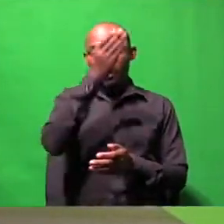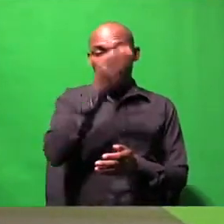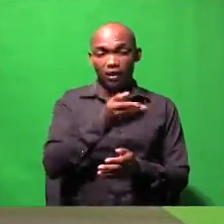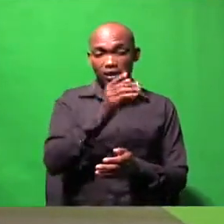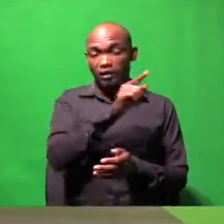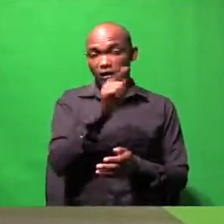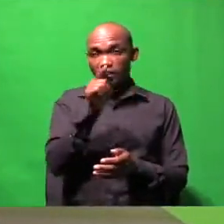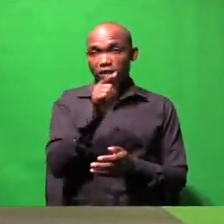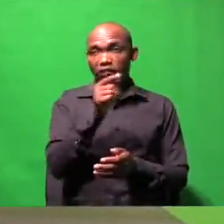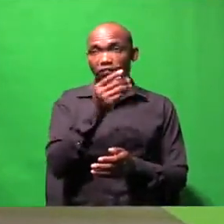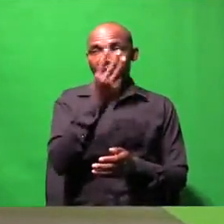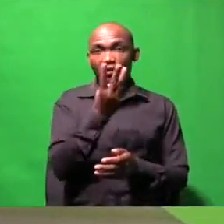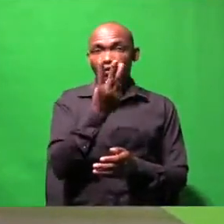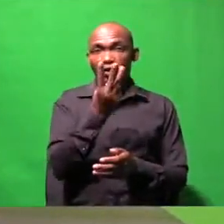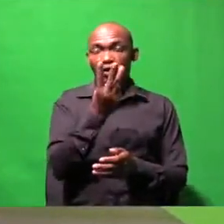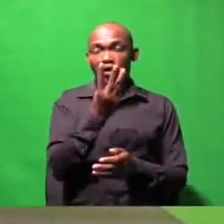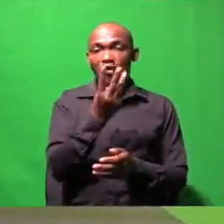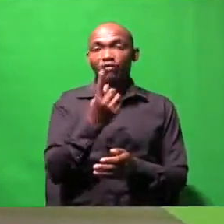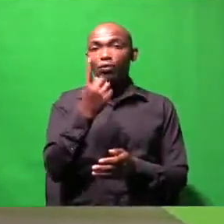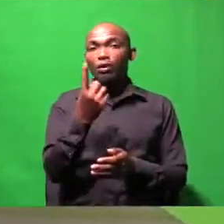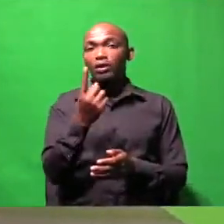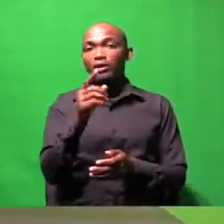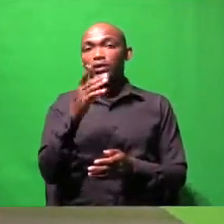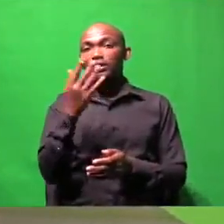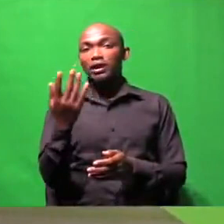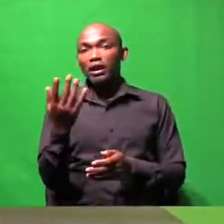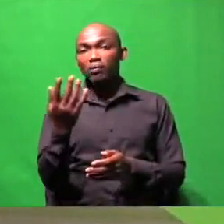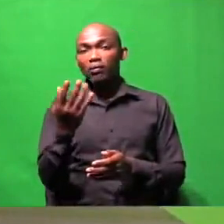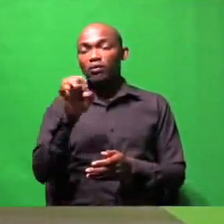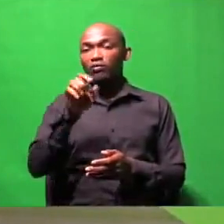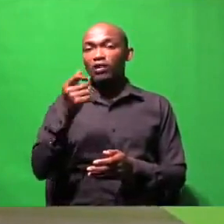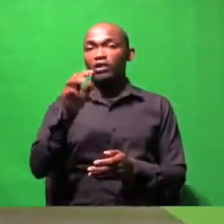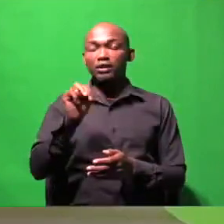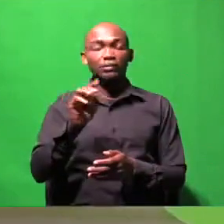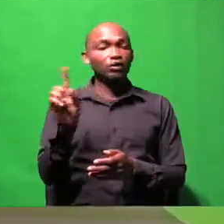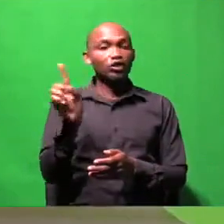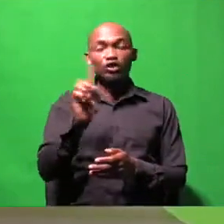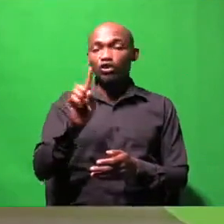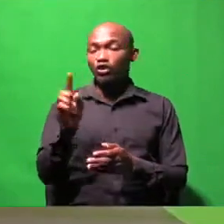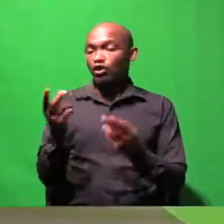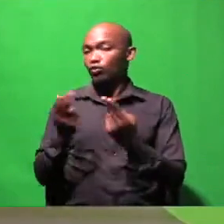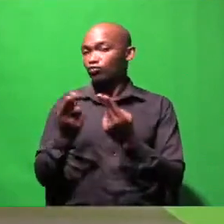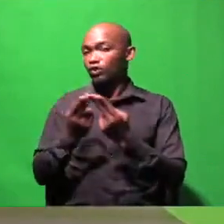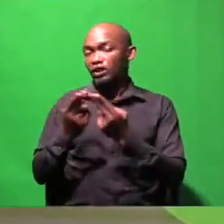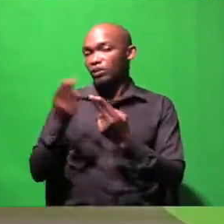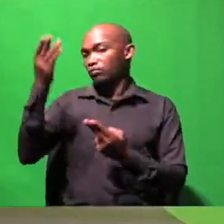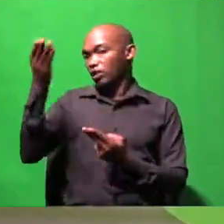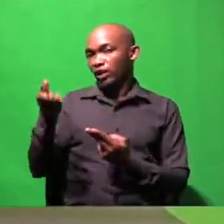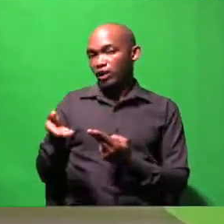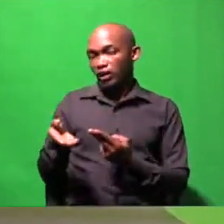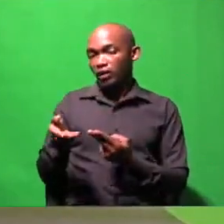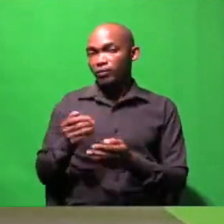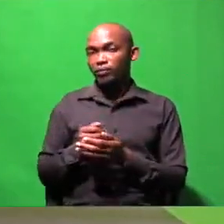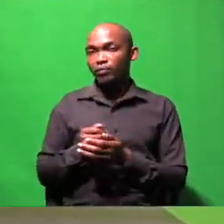of only one type of atom. There's no modification that